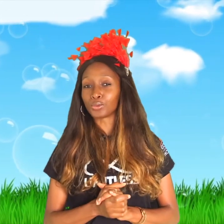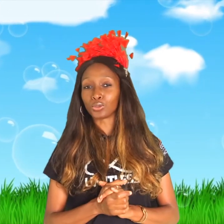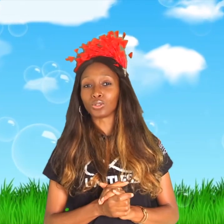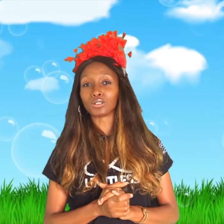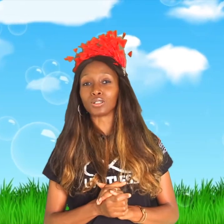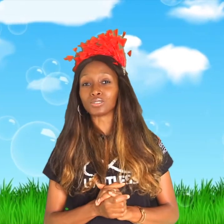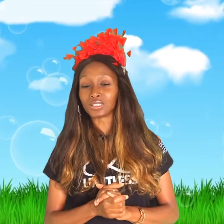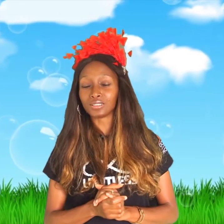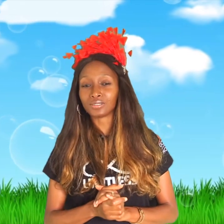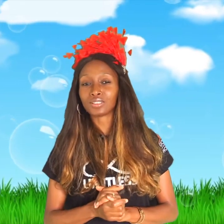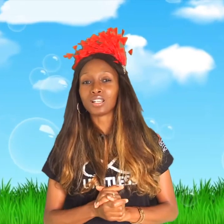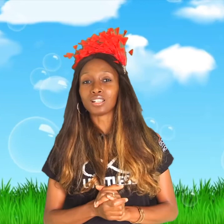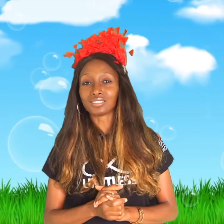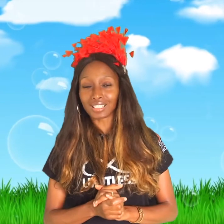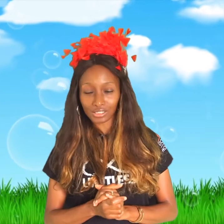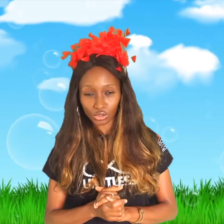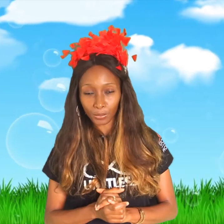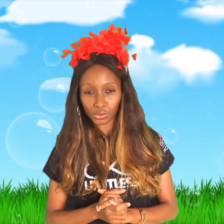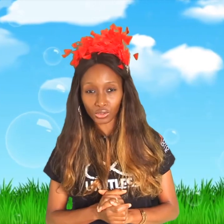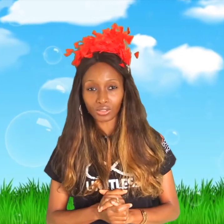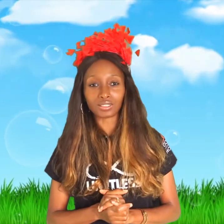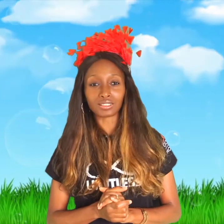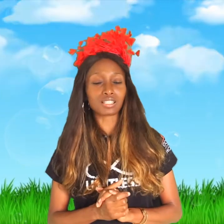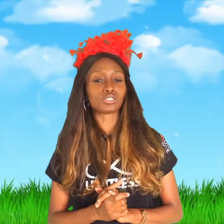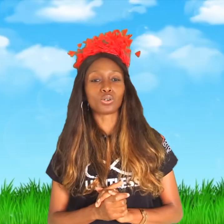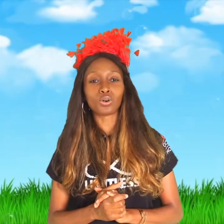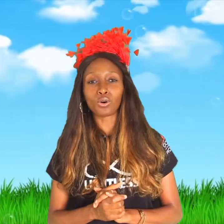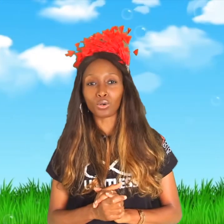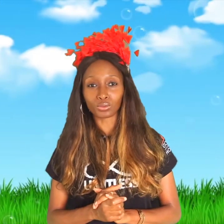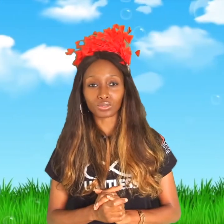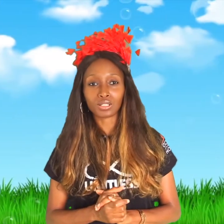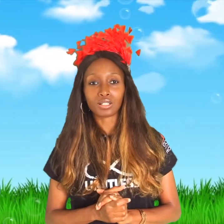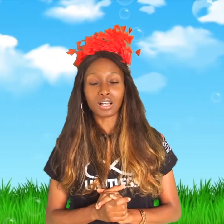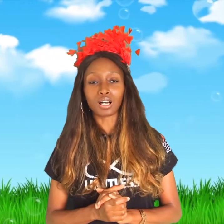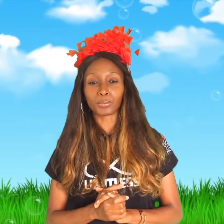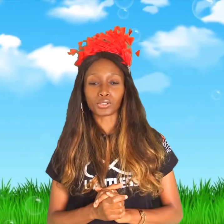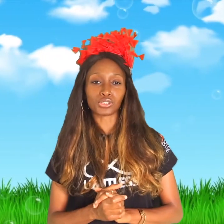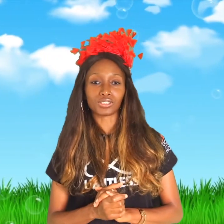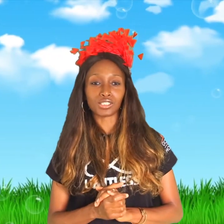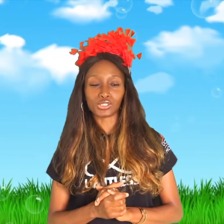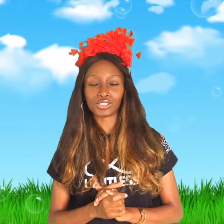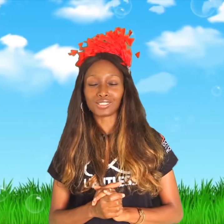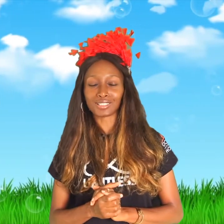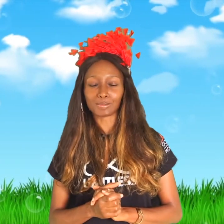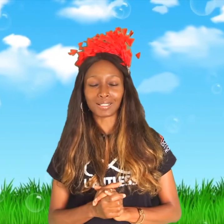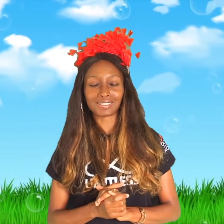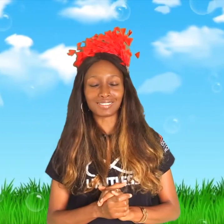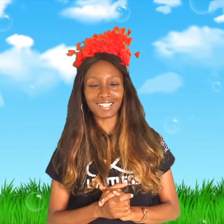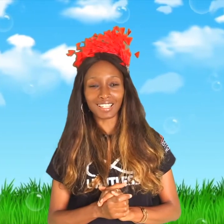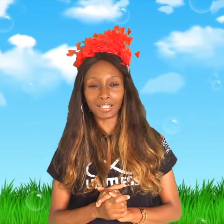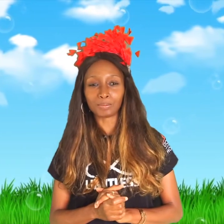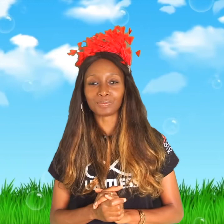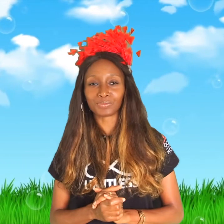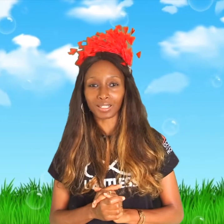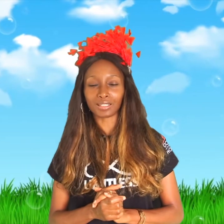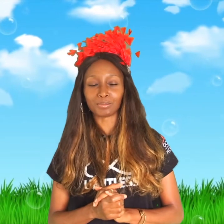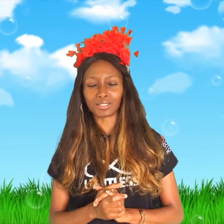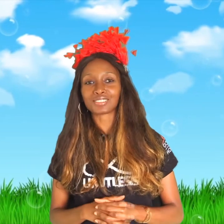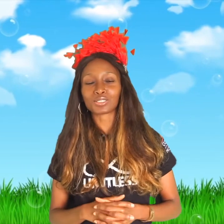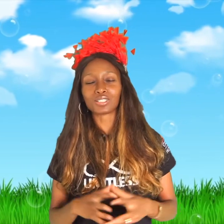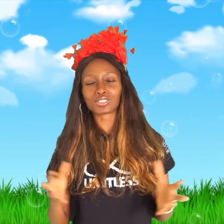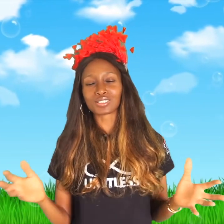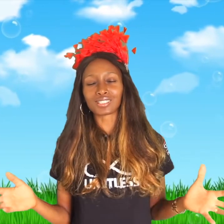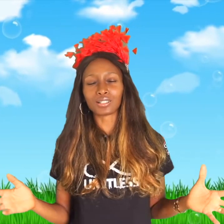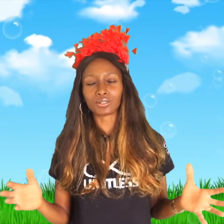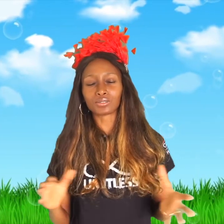not the WORLD, that is your portion. That is all our portion. In Jesus' mighty name,